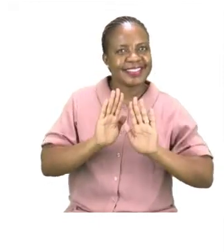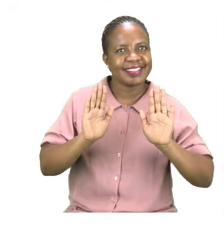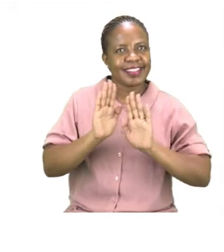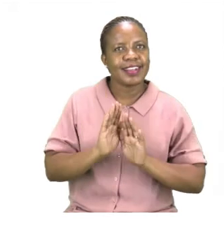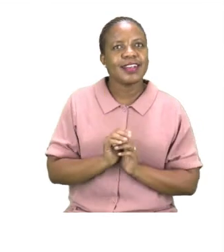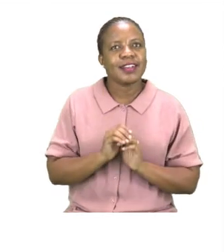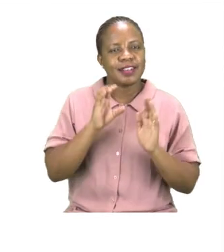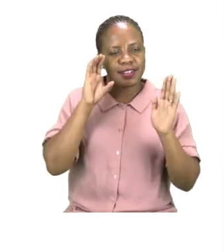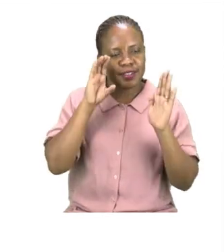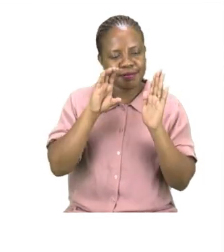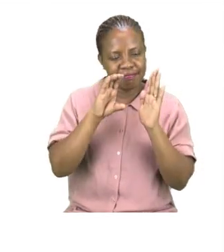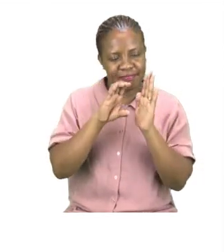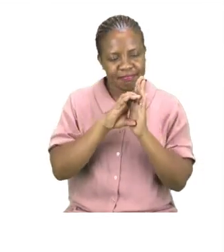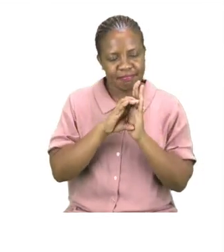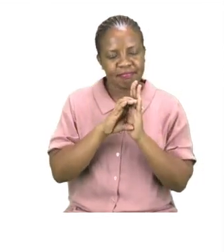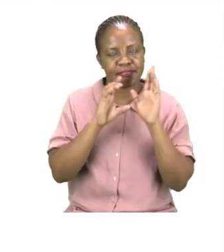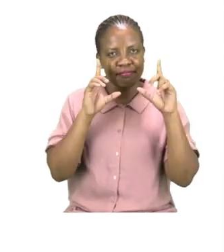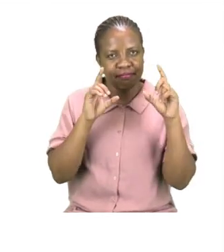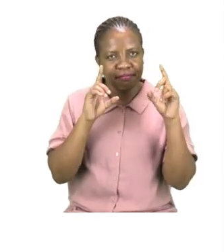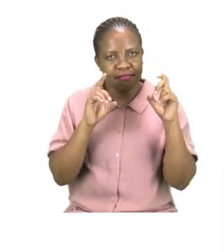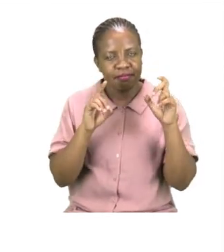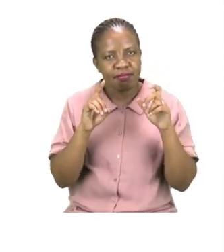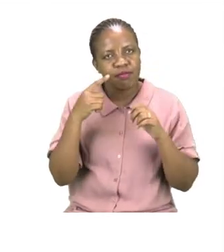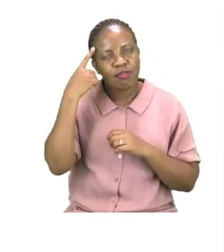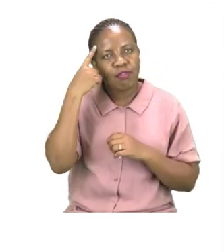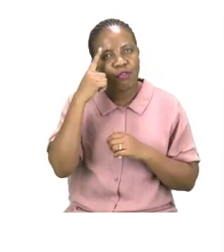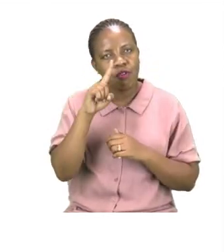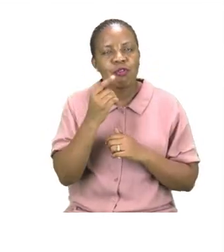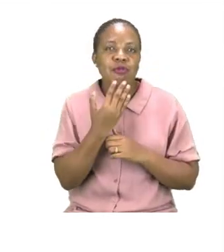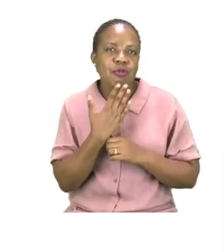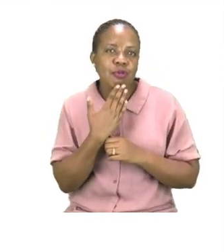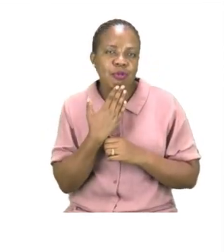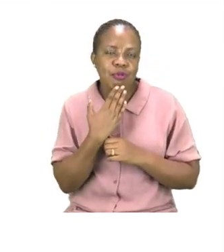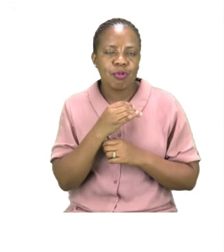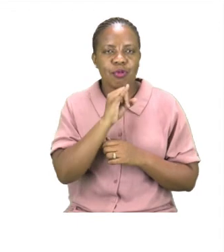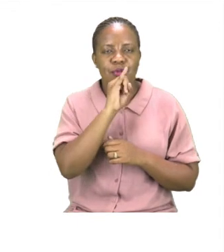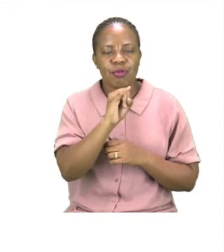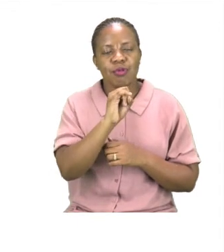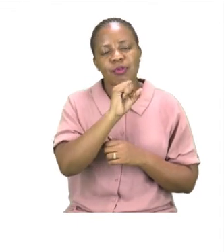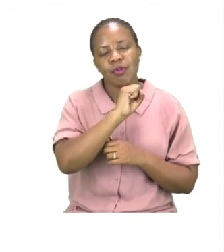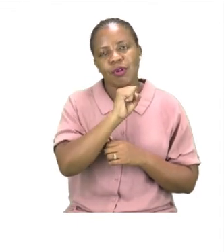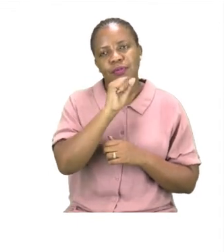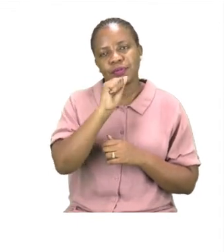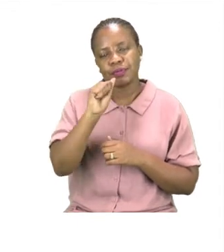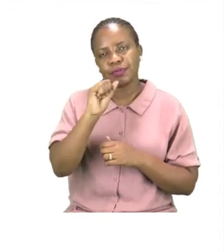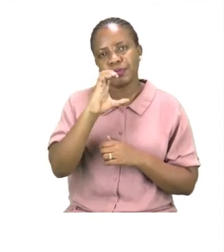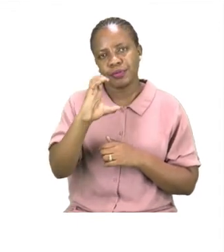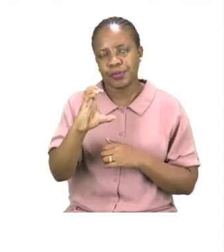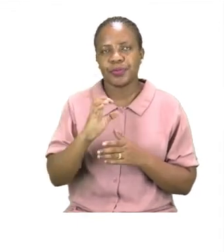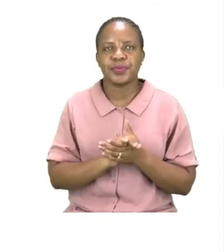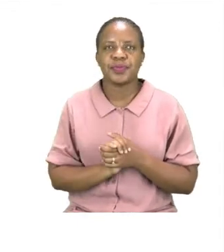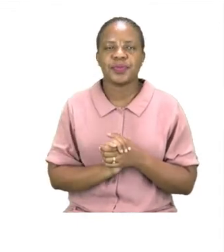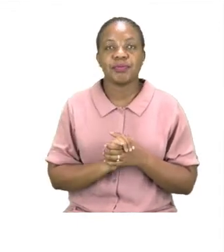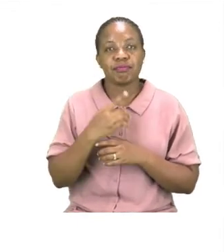of Isaac. And there is so many things about this picture. Now if you